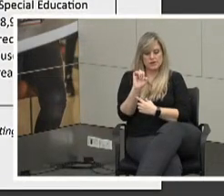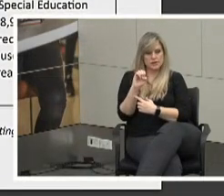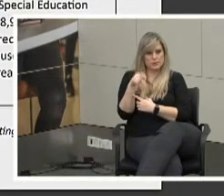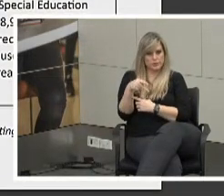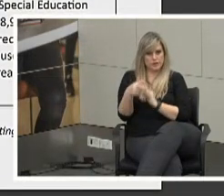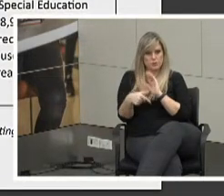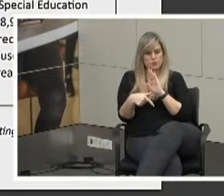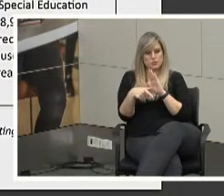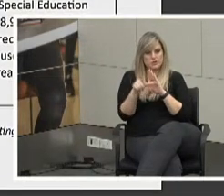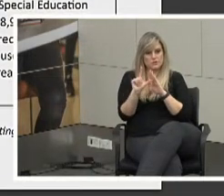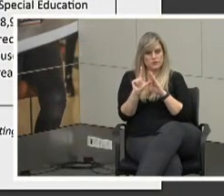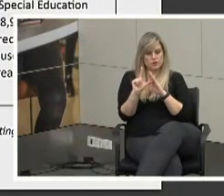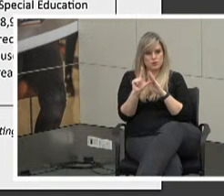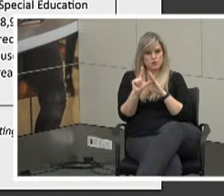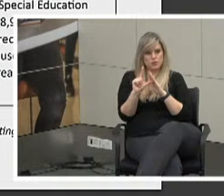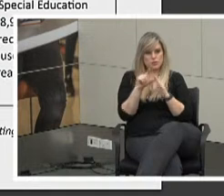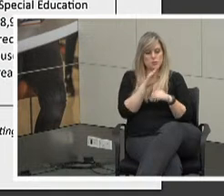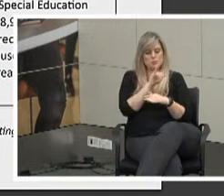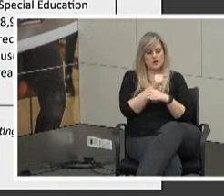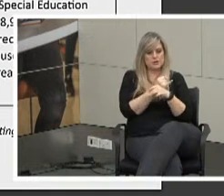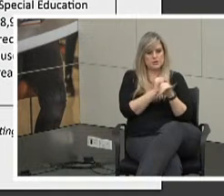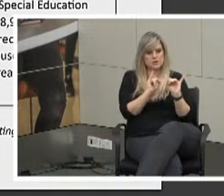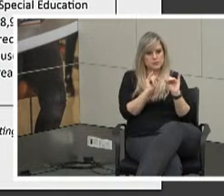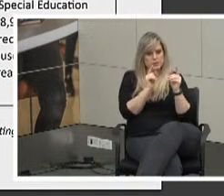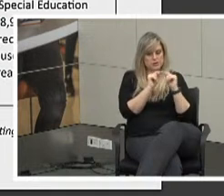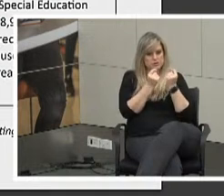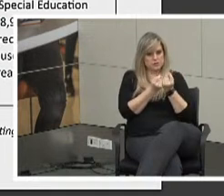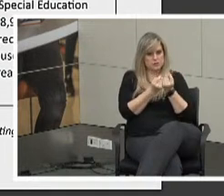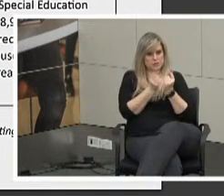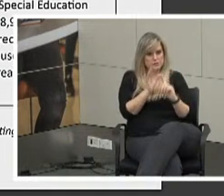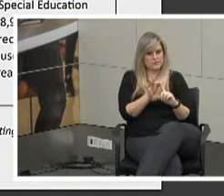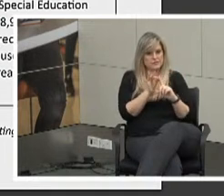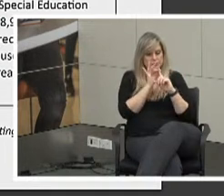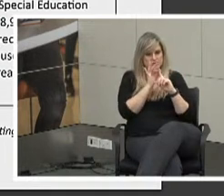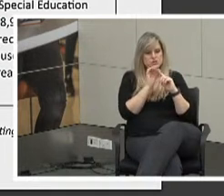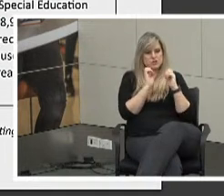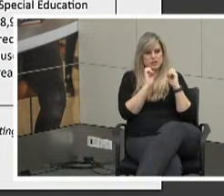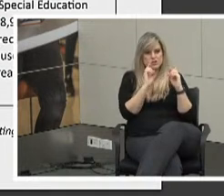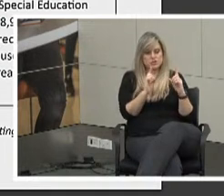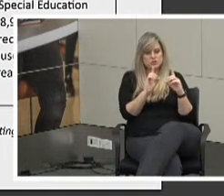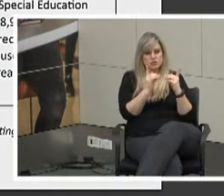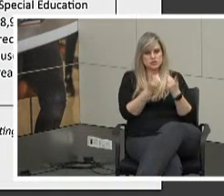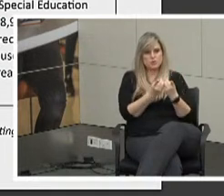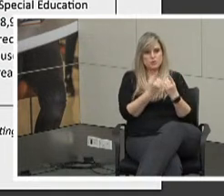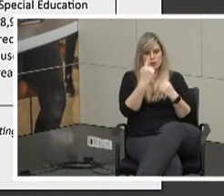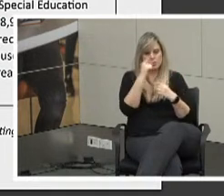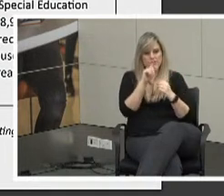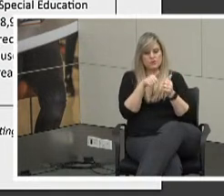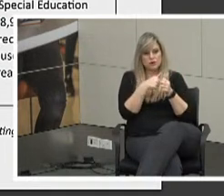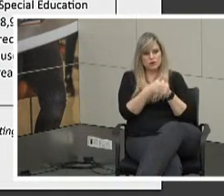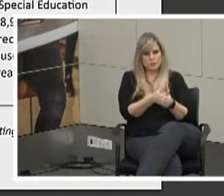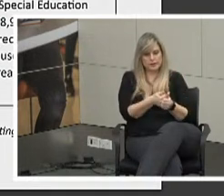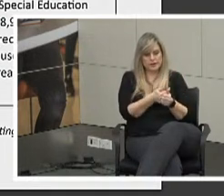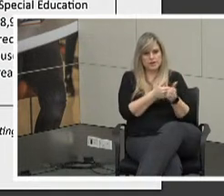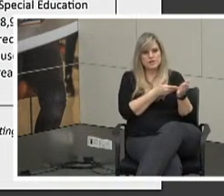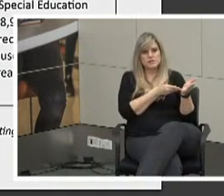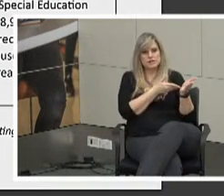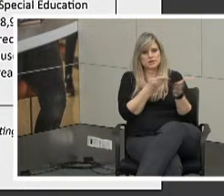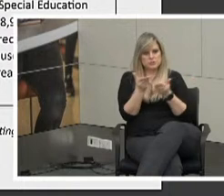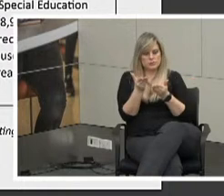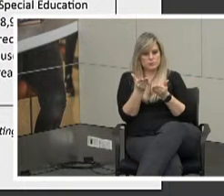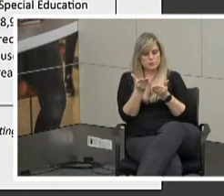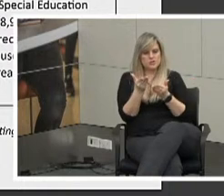reviewed by the independent team of special education of the special education department for compliance and delivery of